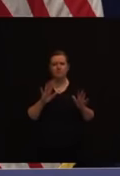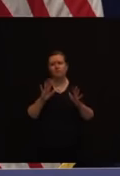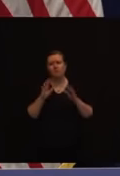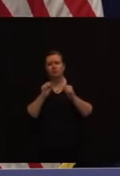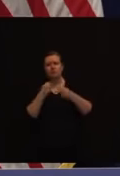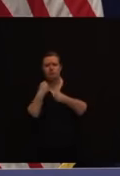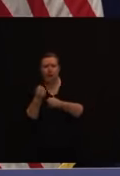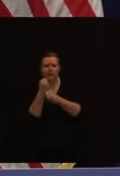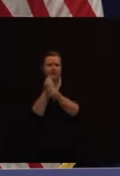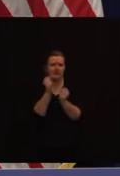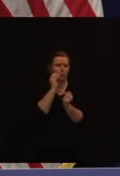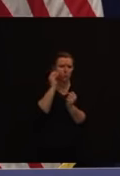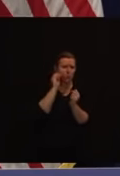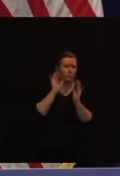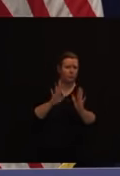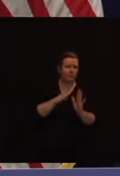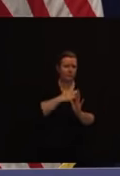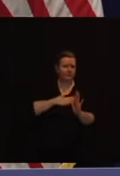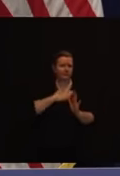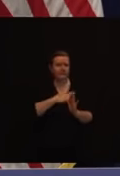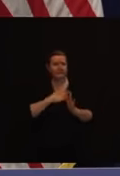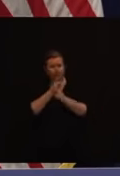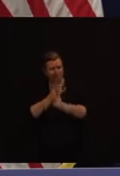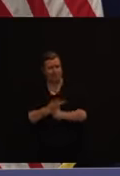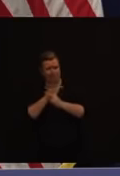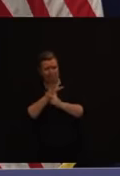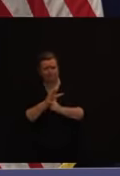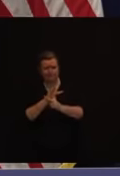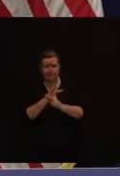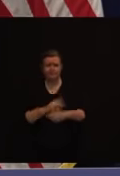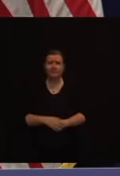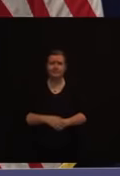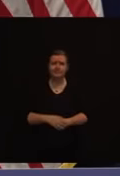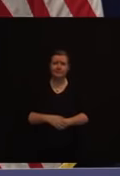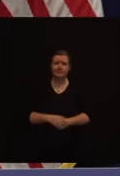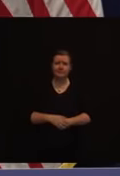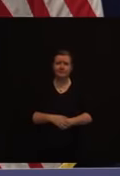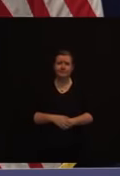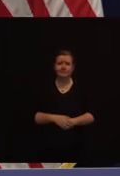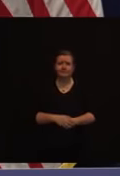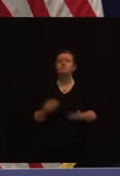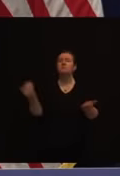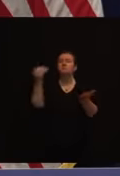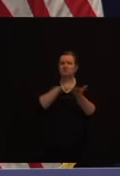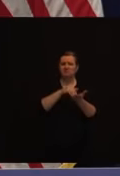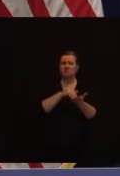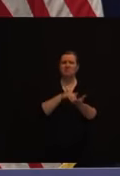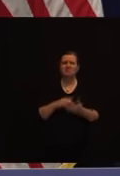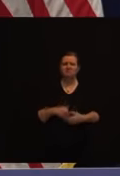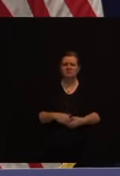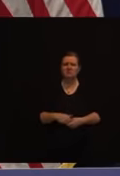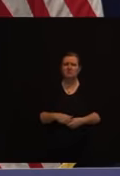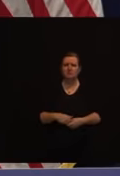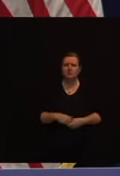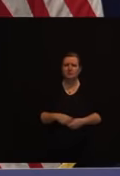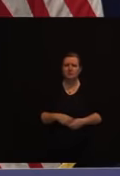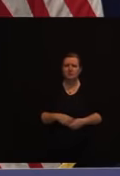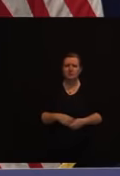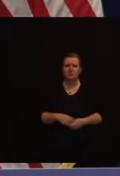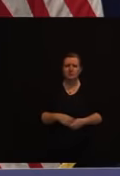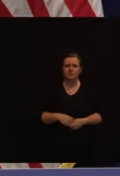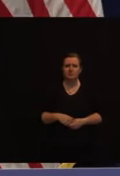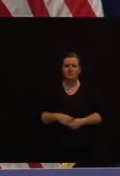as much as we used to, but that is a fact. I just want to repeat something in the vein of thanks